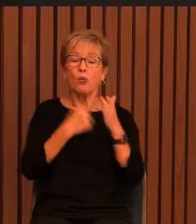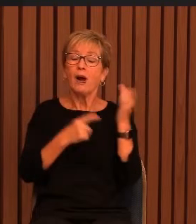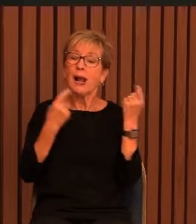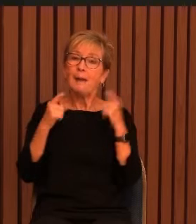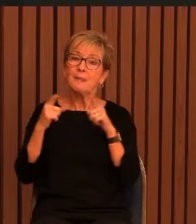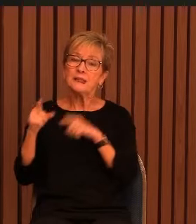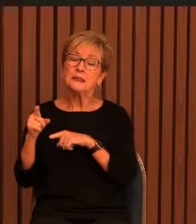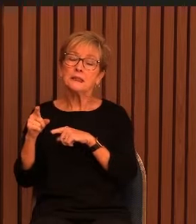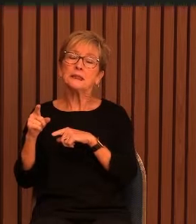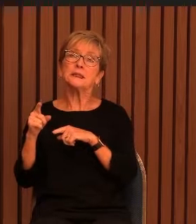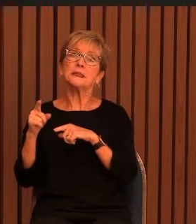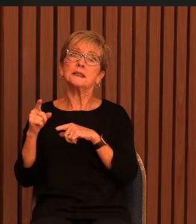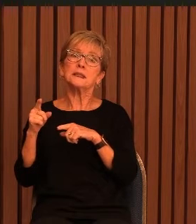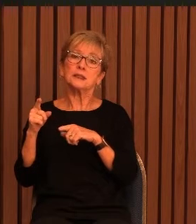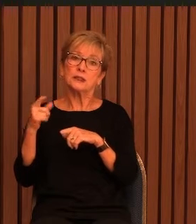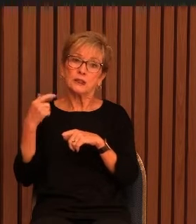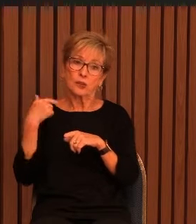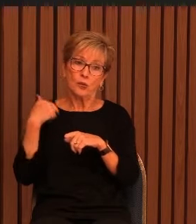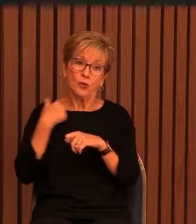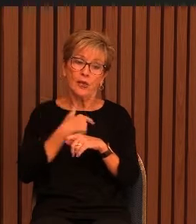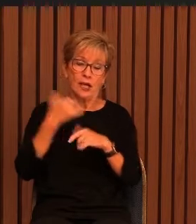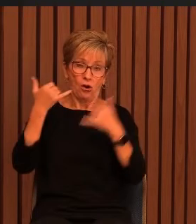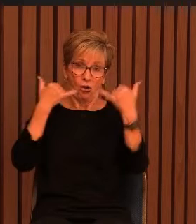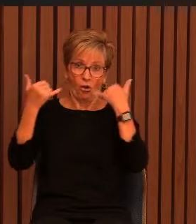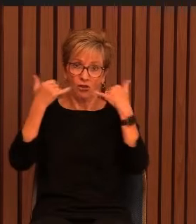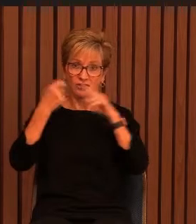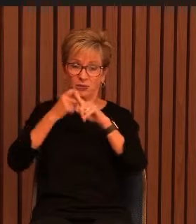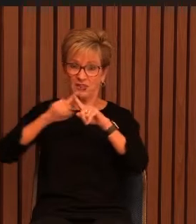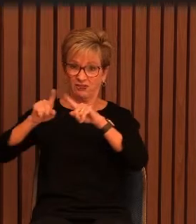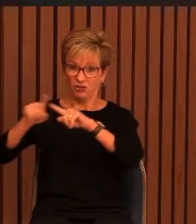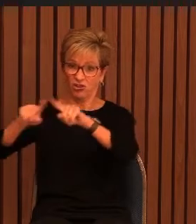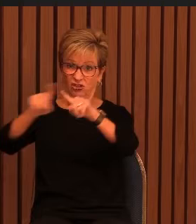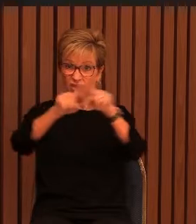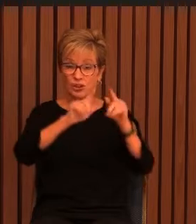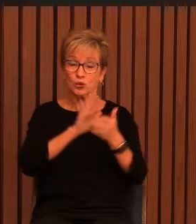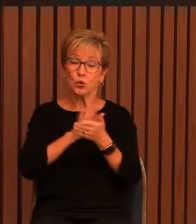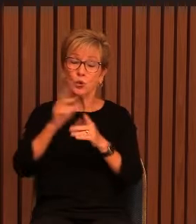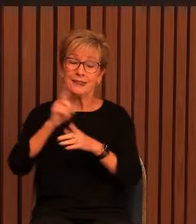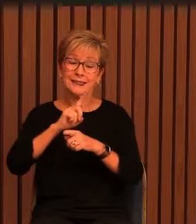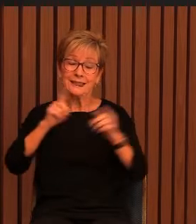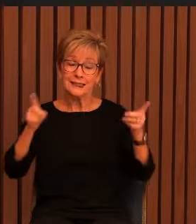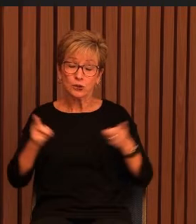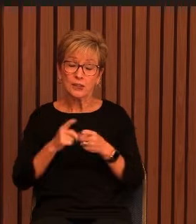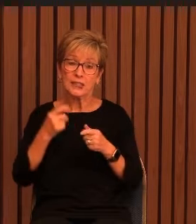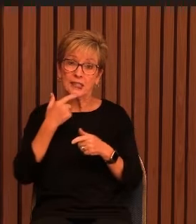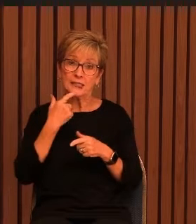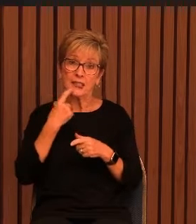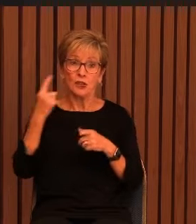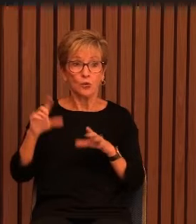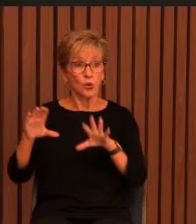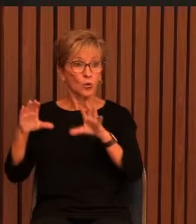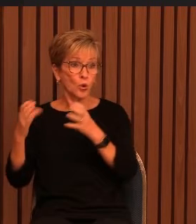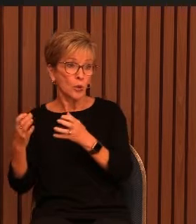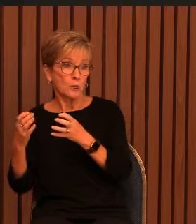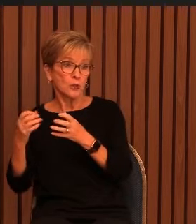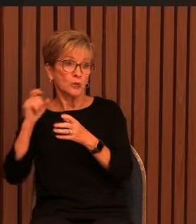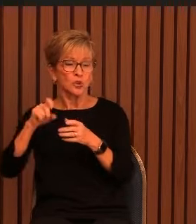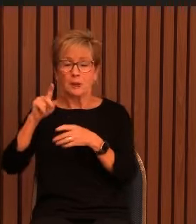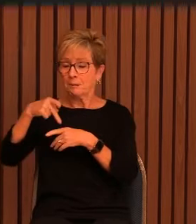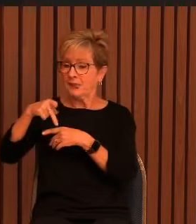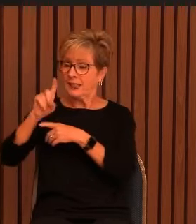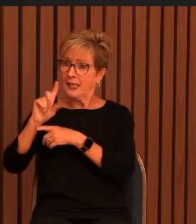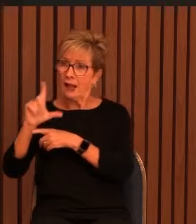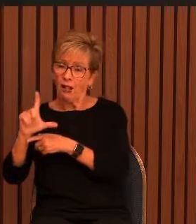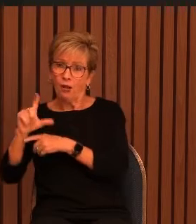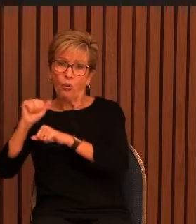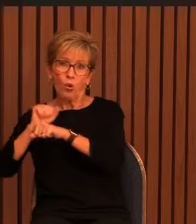is we get calls from districts when we say there's a new deeper learning grant or there's a PBL